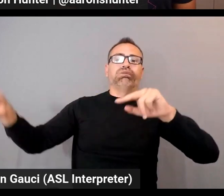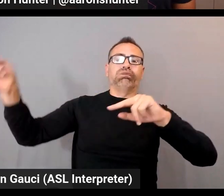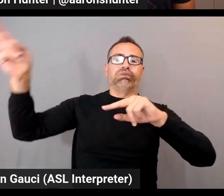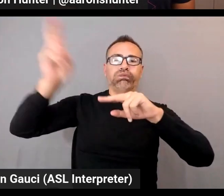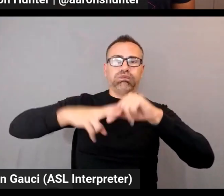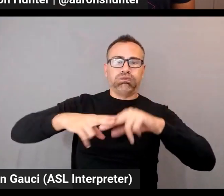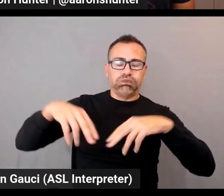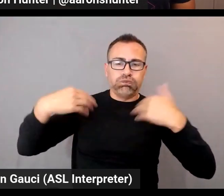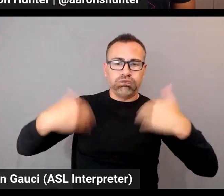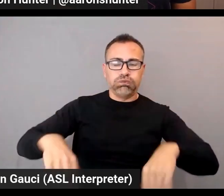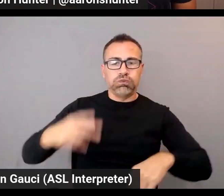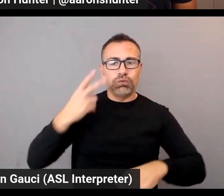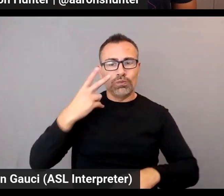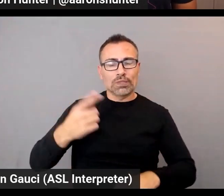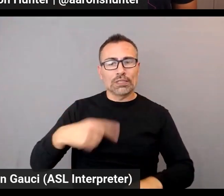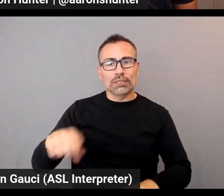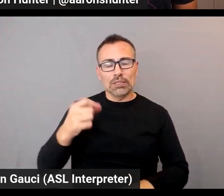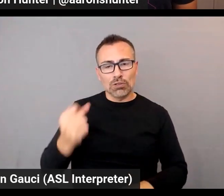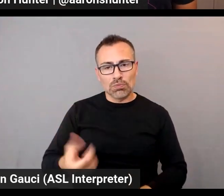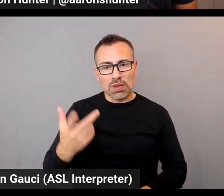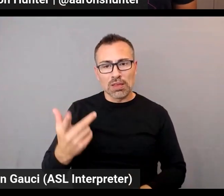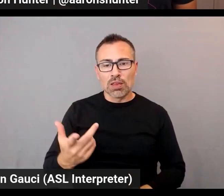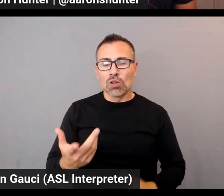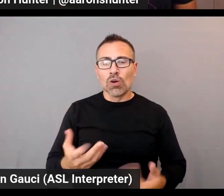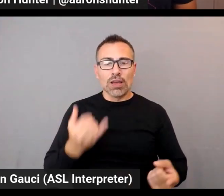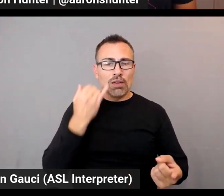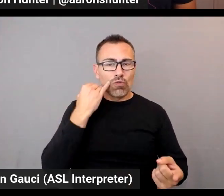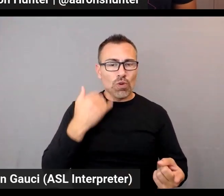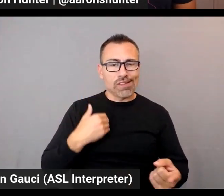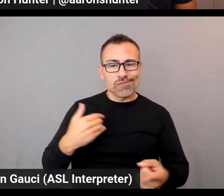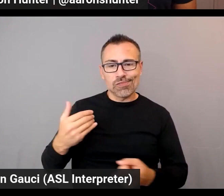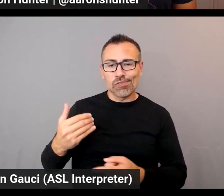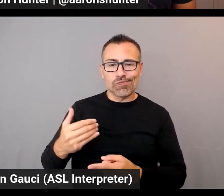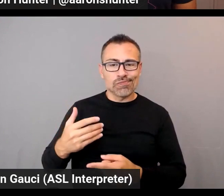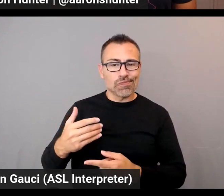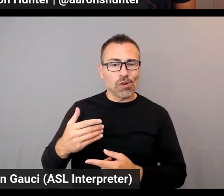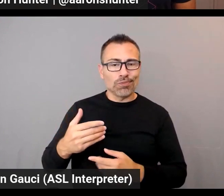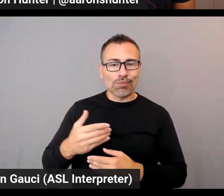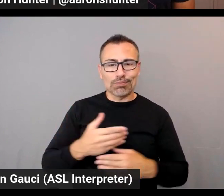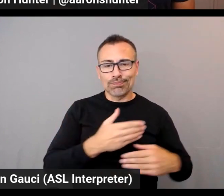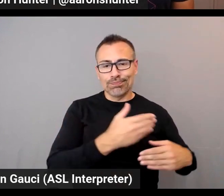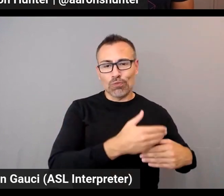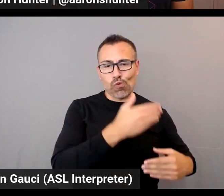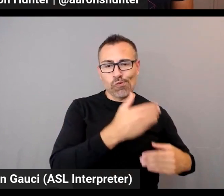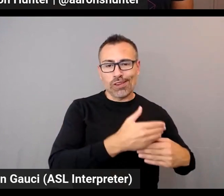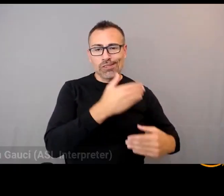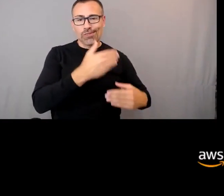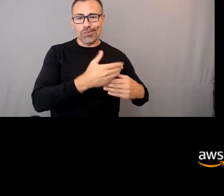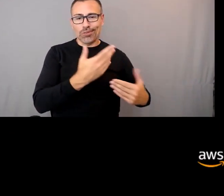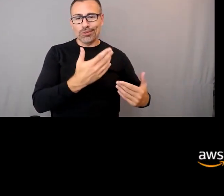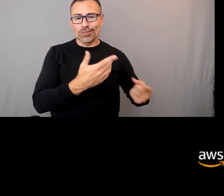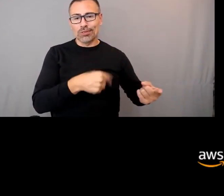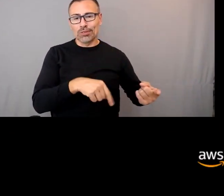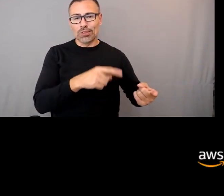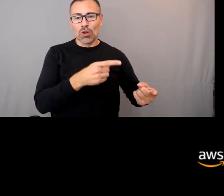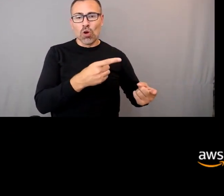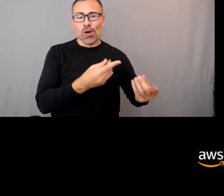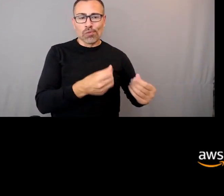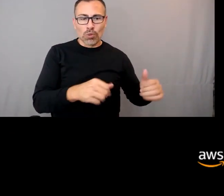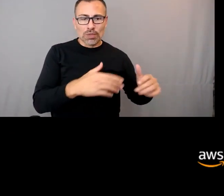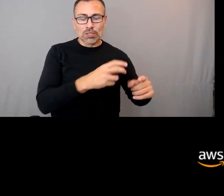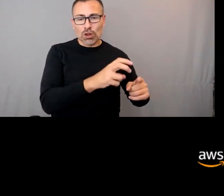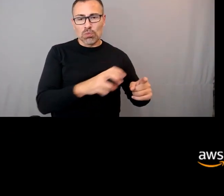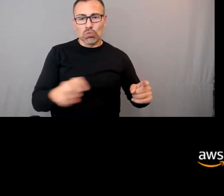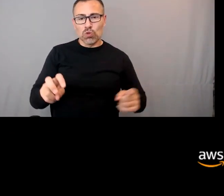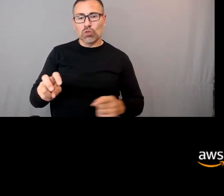Windows on EC2 instance Windows or on premises that's running on .NET, to get that over to a Linux container on AWS has